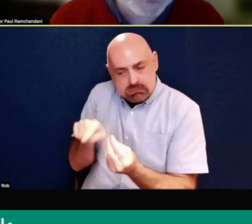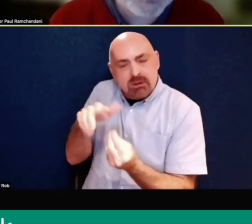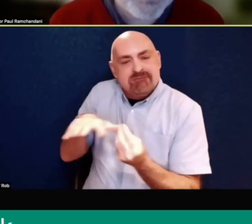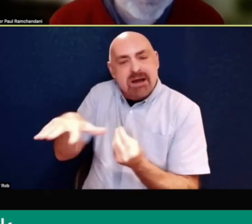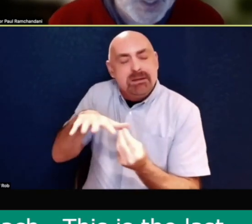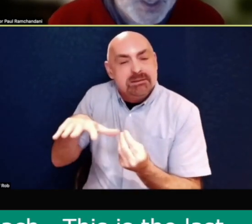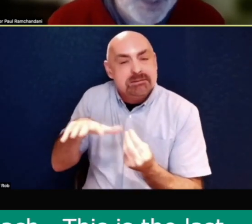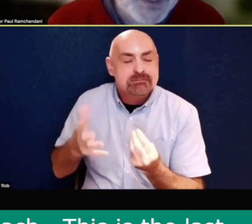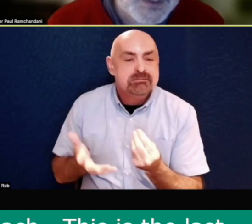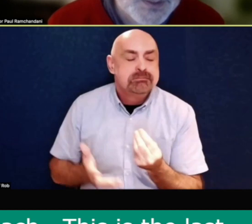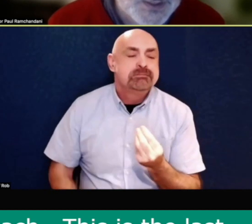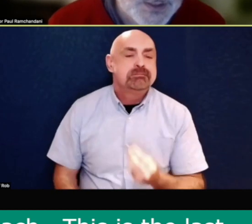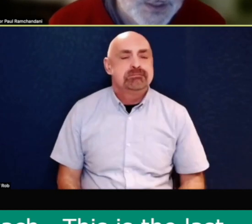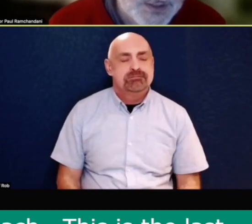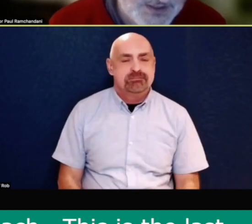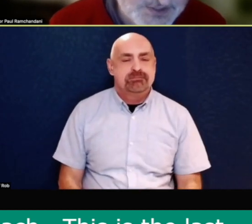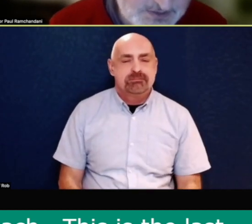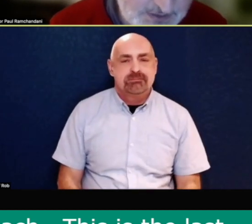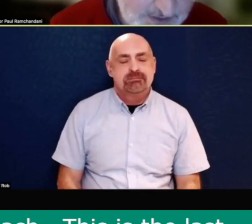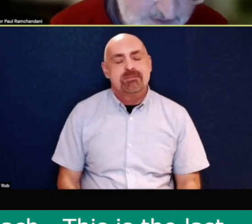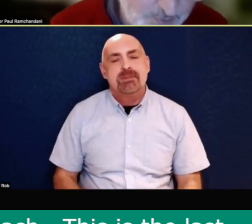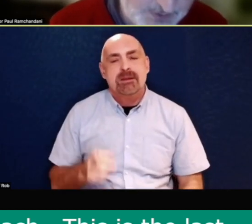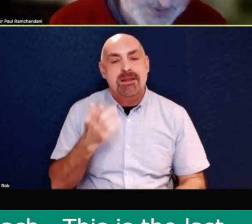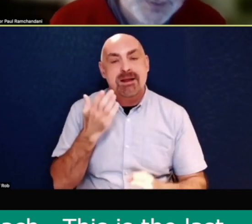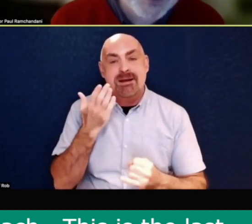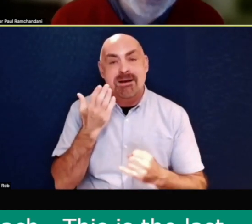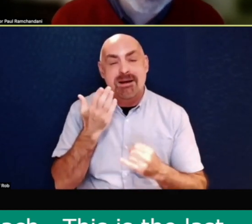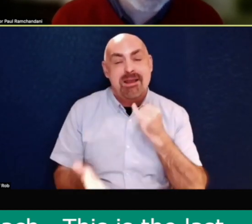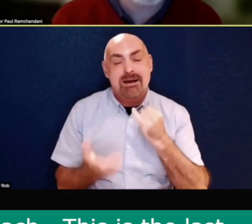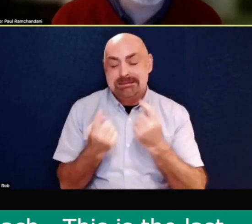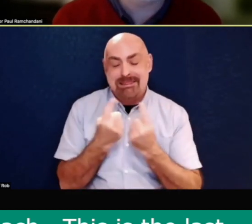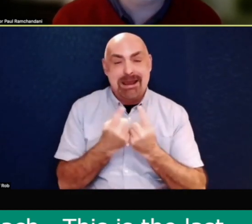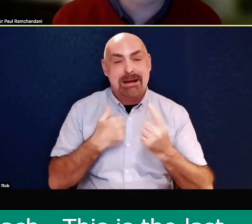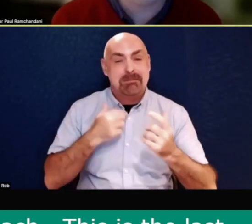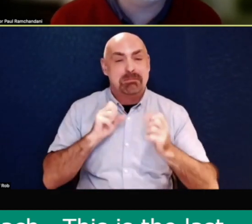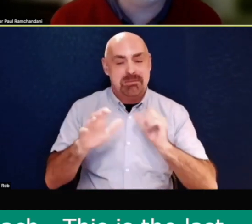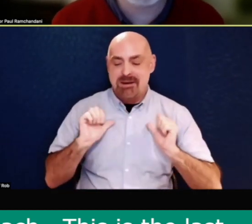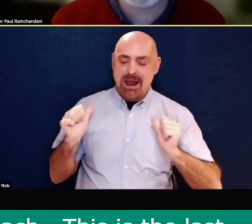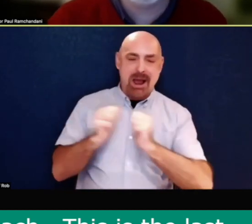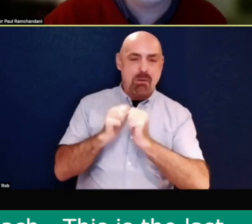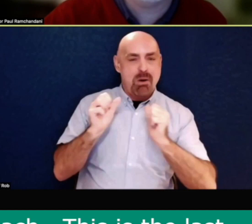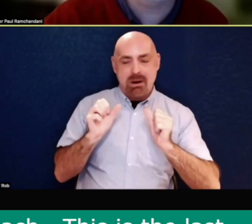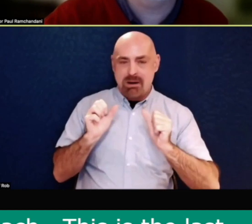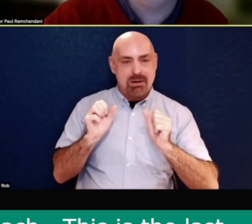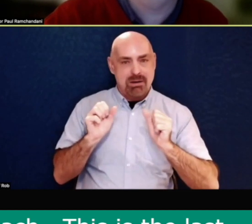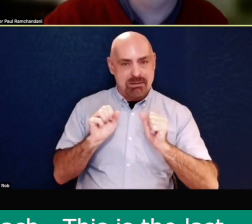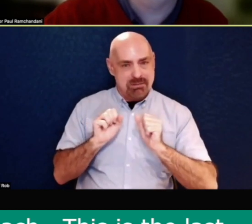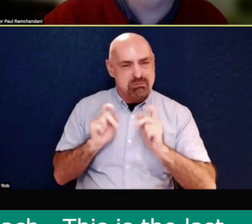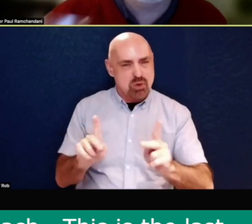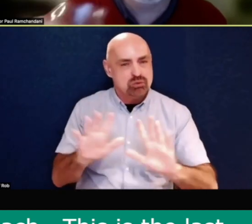risk. And then the last point I want to think about is our approach. Could I have the next slide, please?